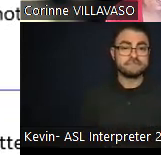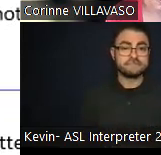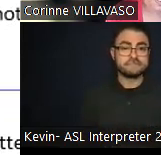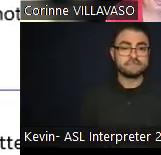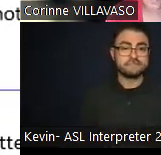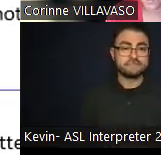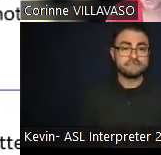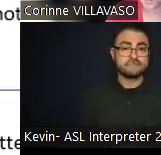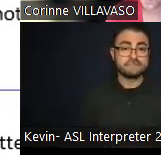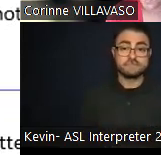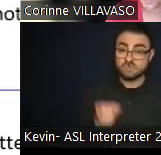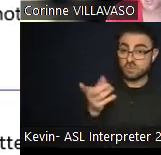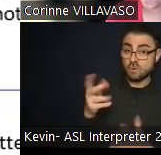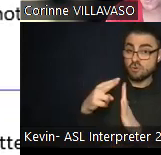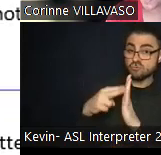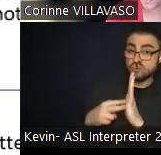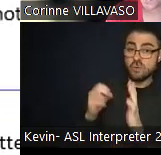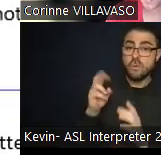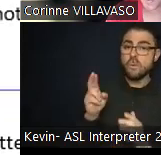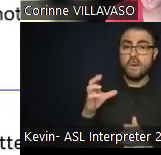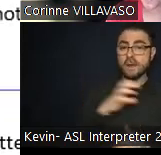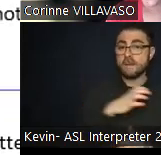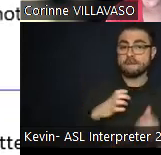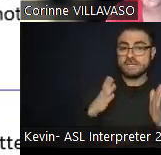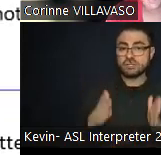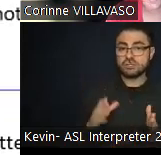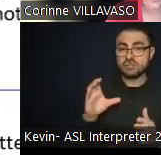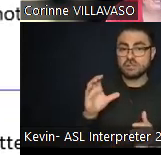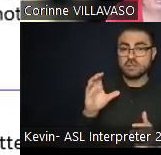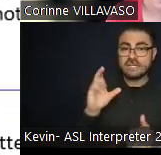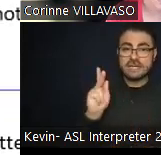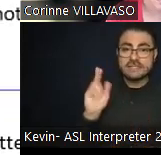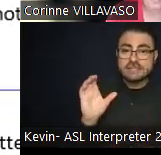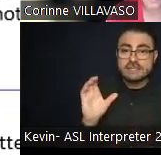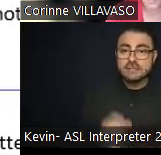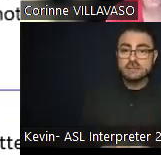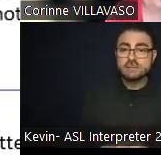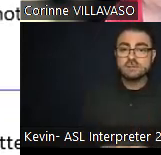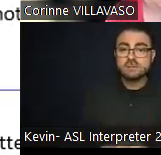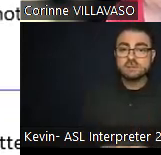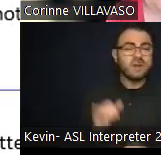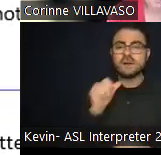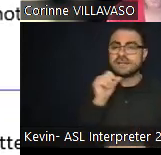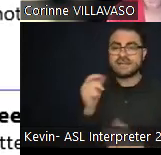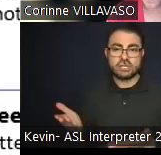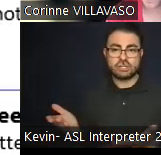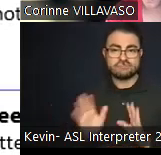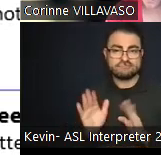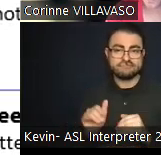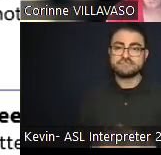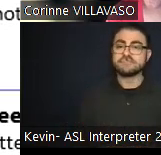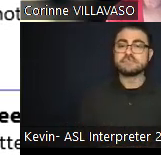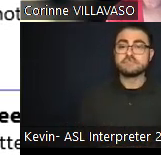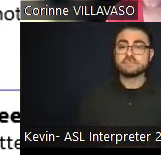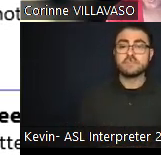Would you like to read it or Commissioner Cameron? I mean, Casey, this is what he's not here. Yeah.